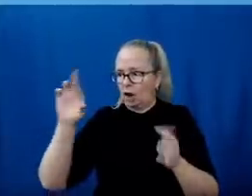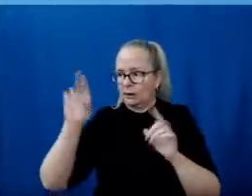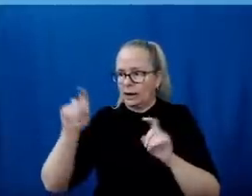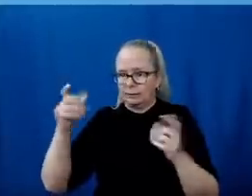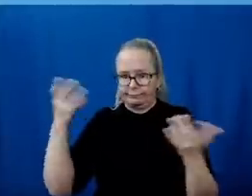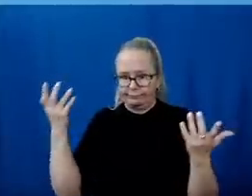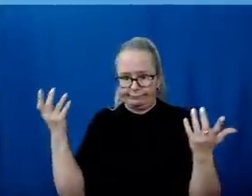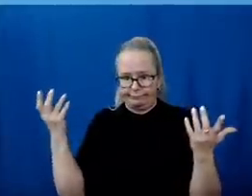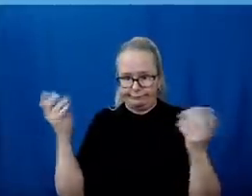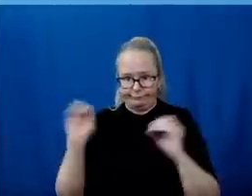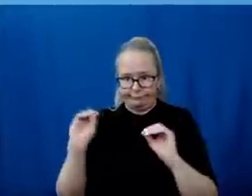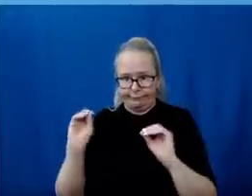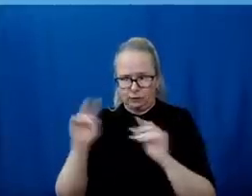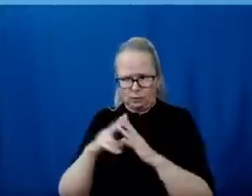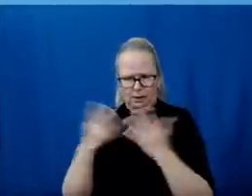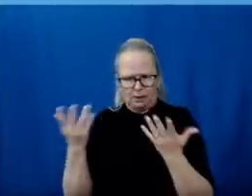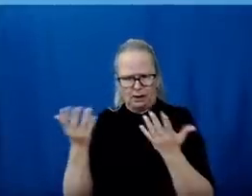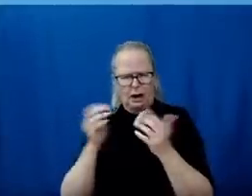continued